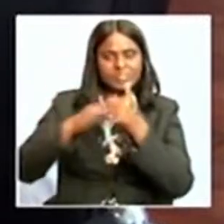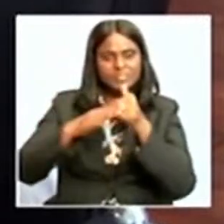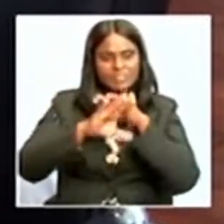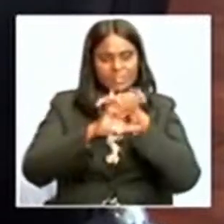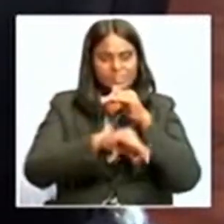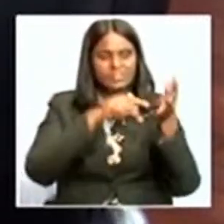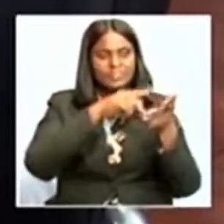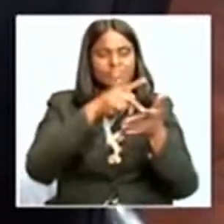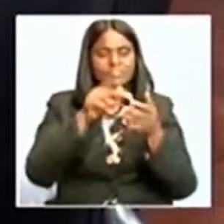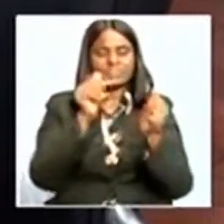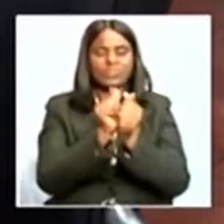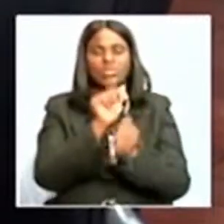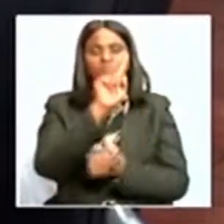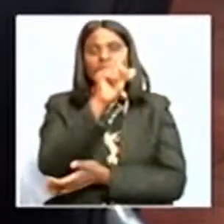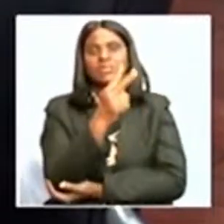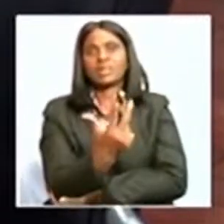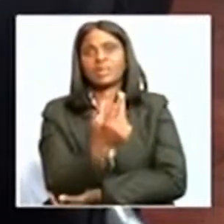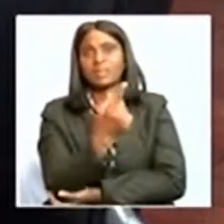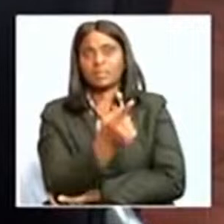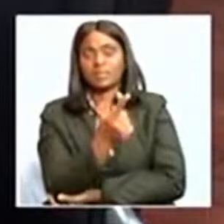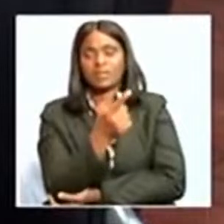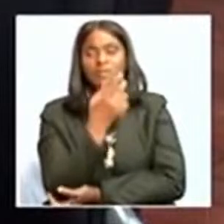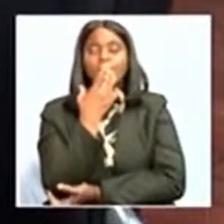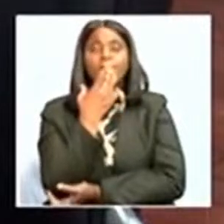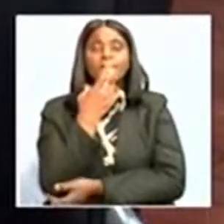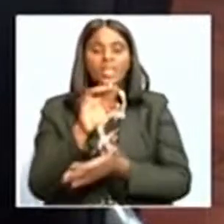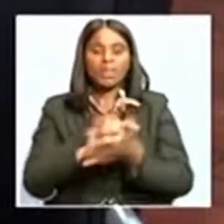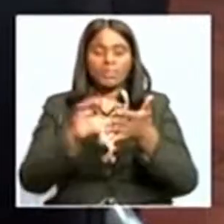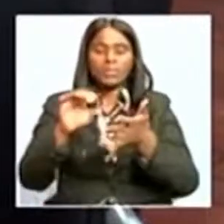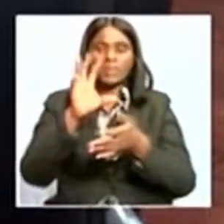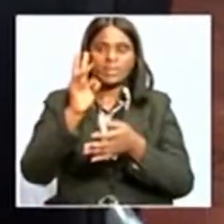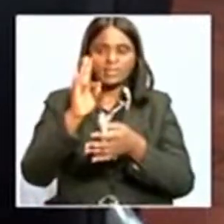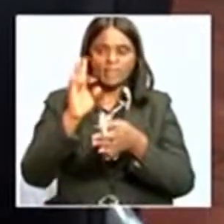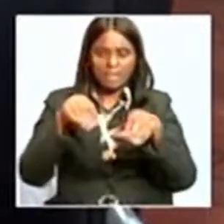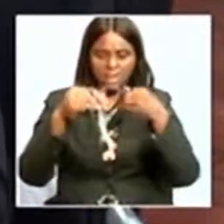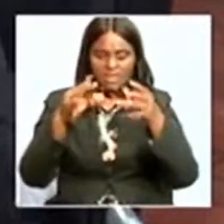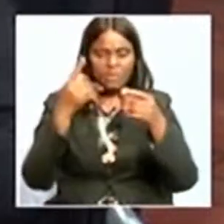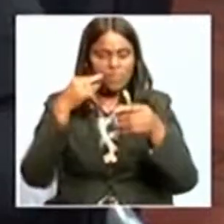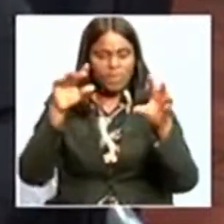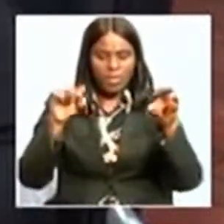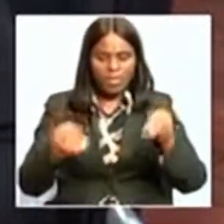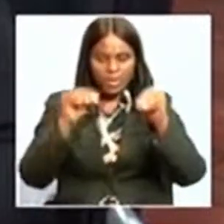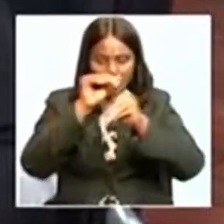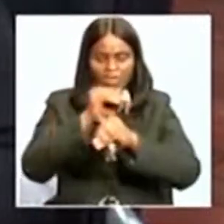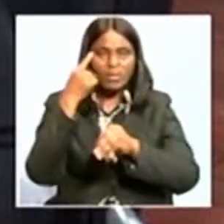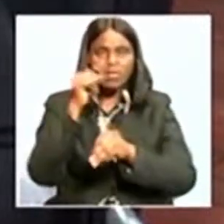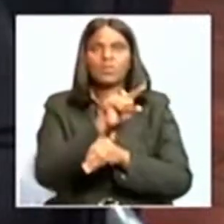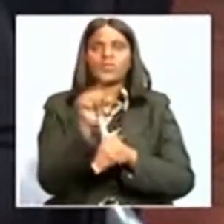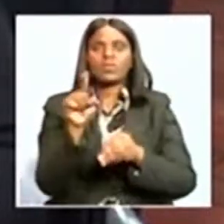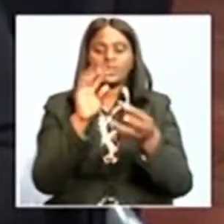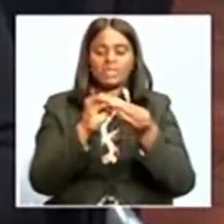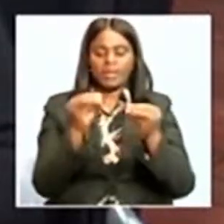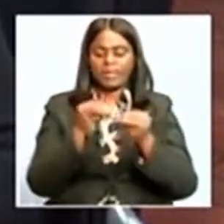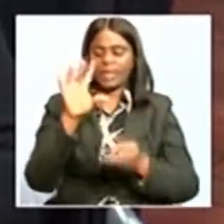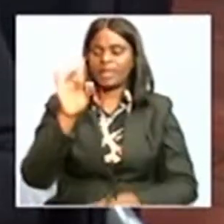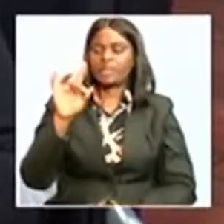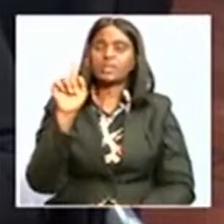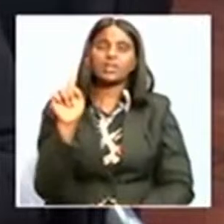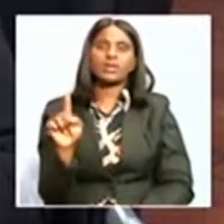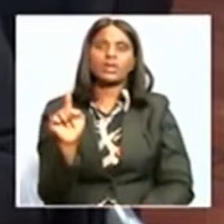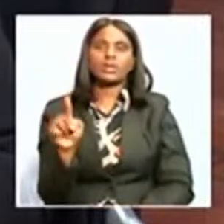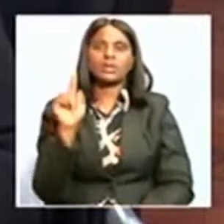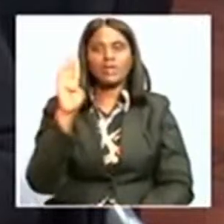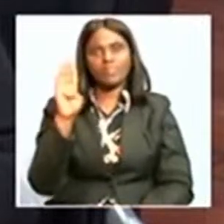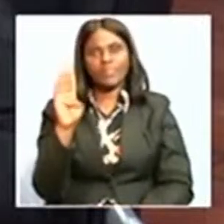by at least 1/3. Clause 7 provides for the repeal and replacement of section